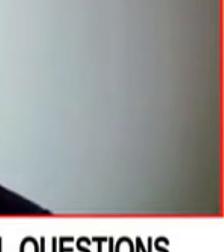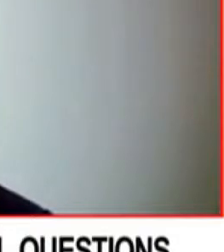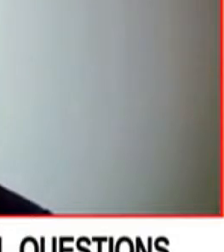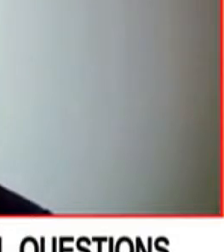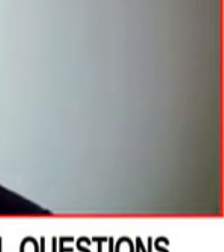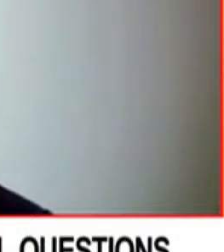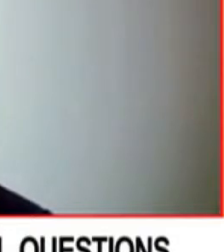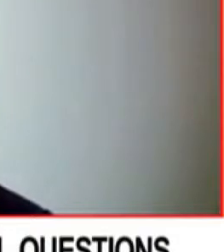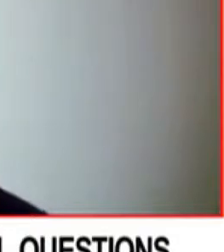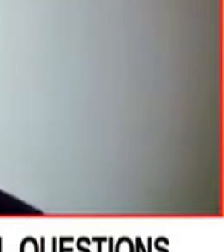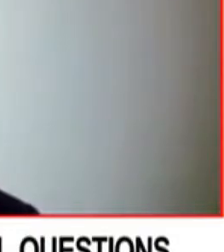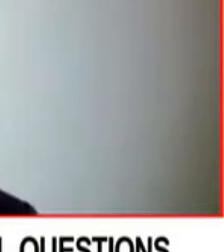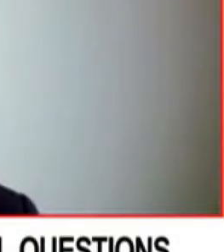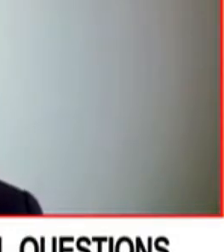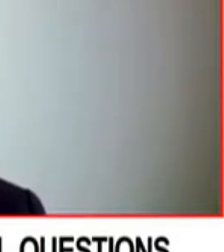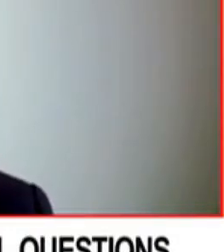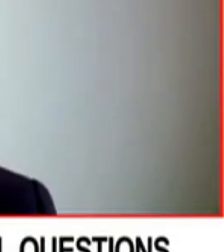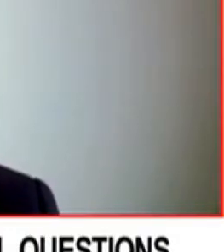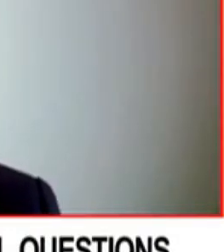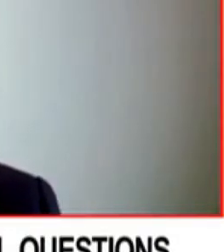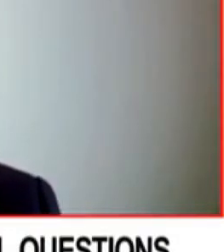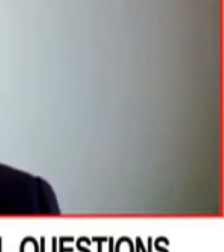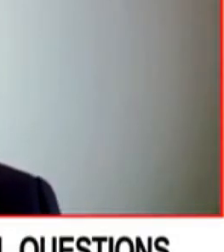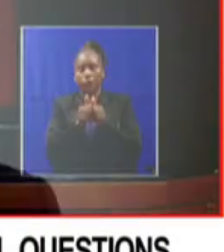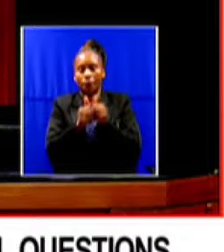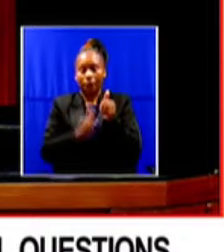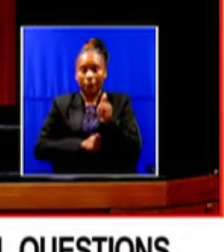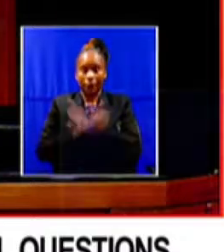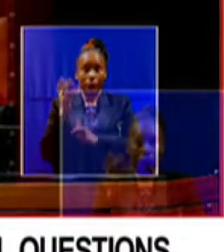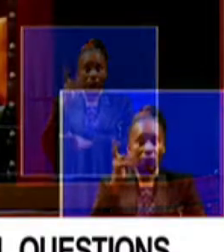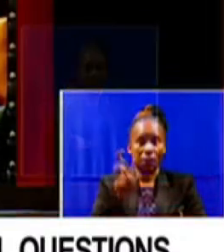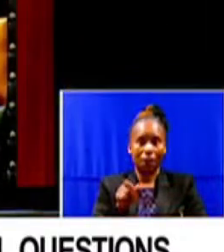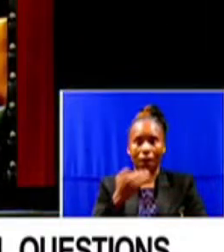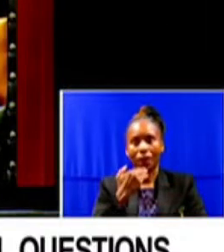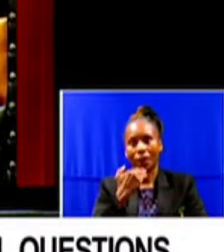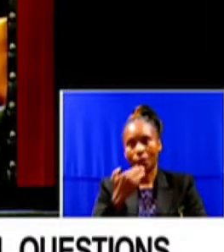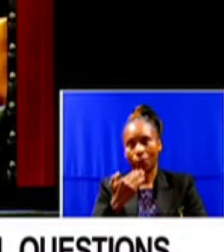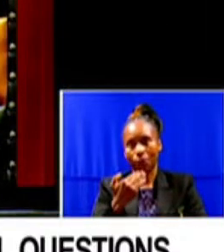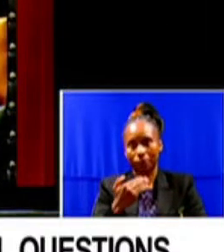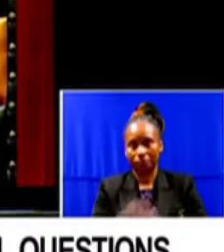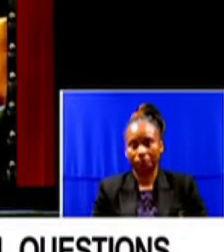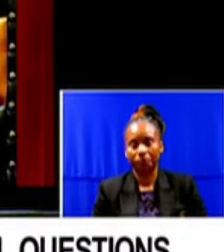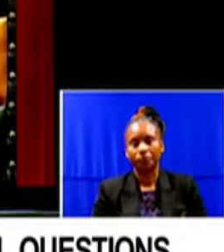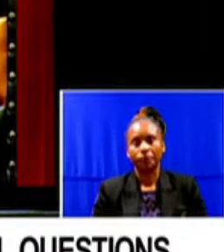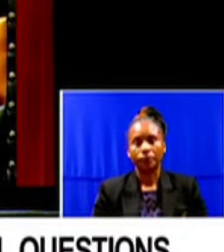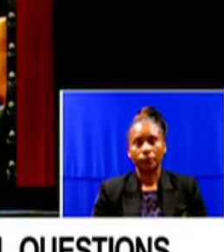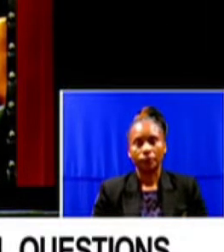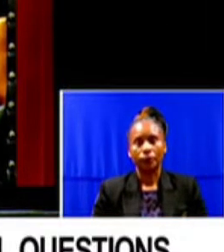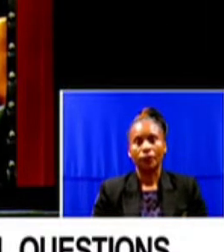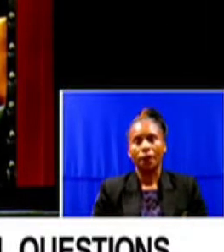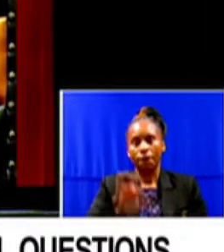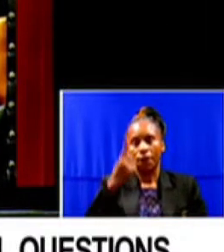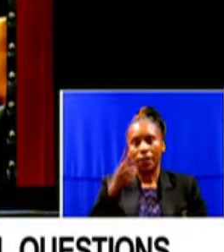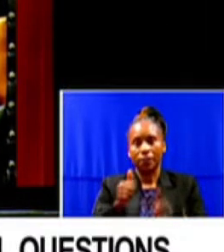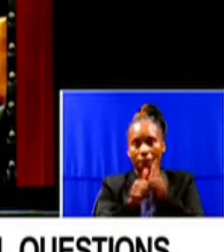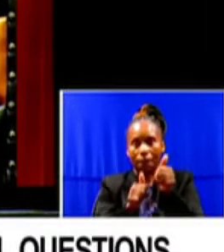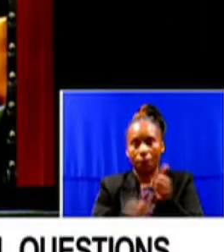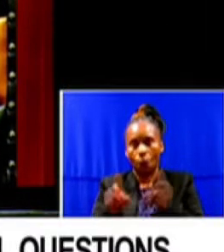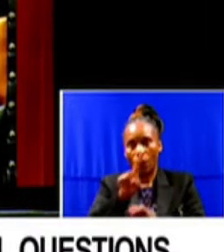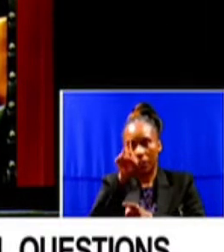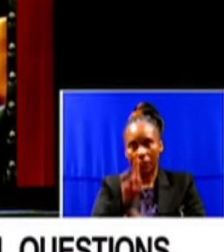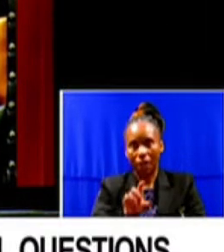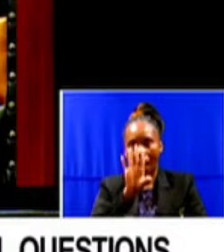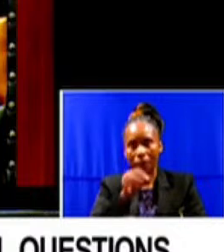Deputy Speaker, I thank you. Thank you. The first supplementary question will be asked